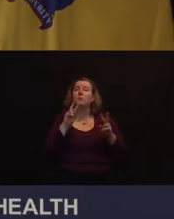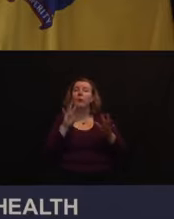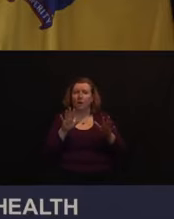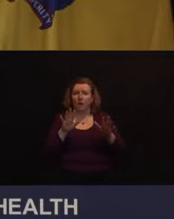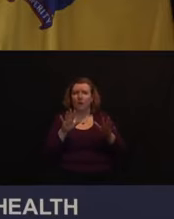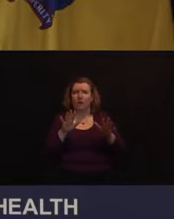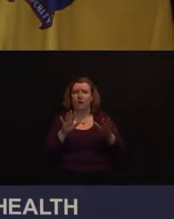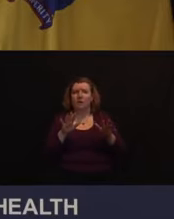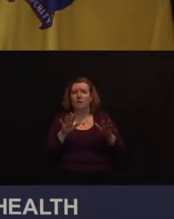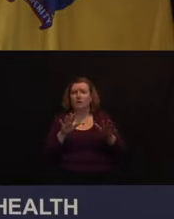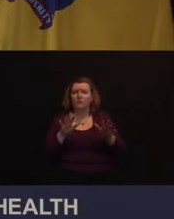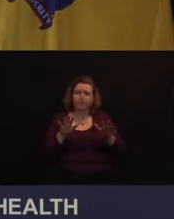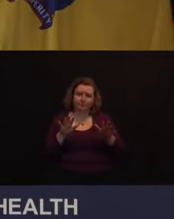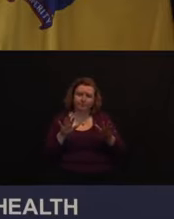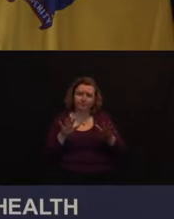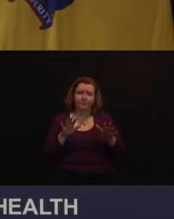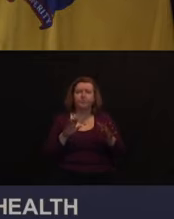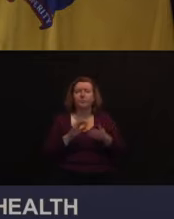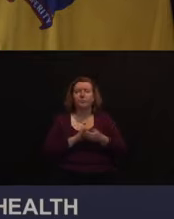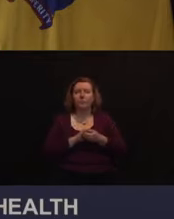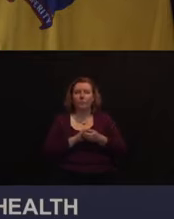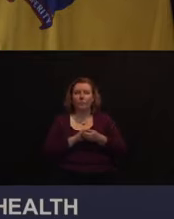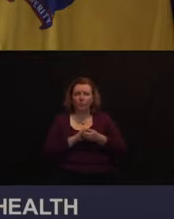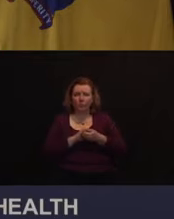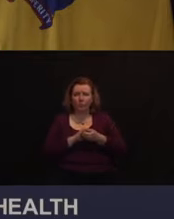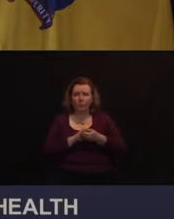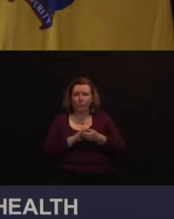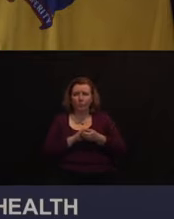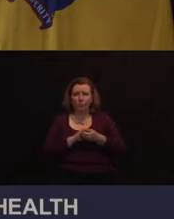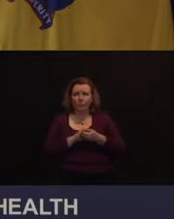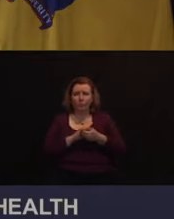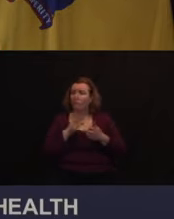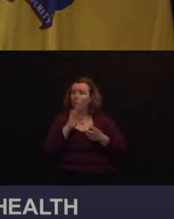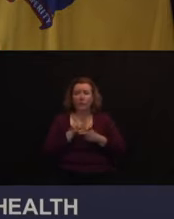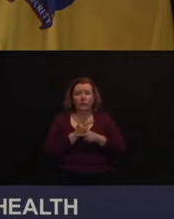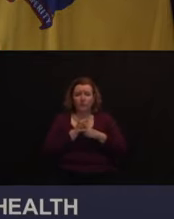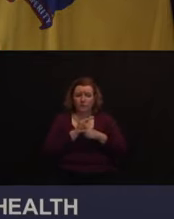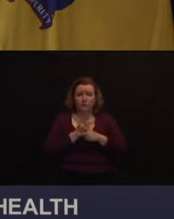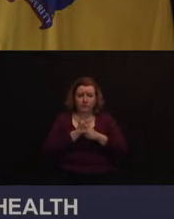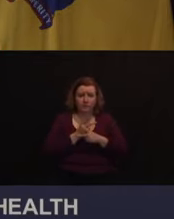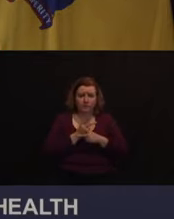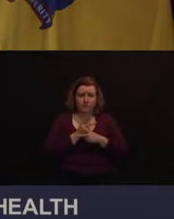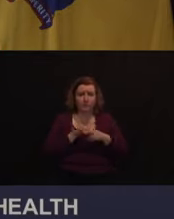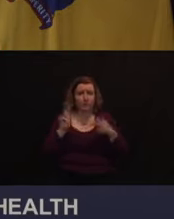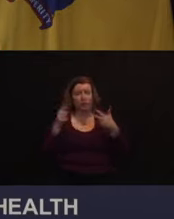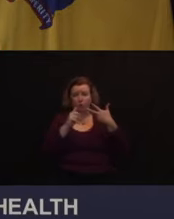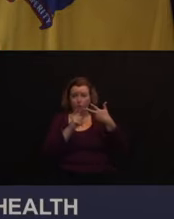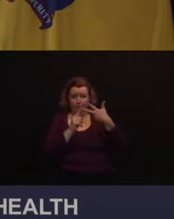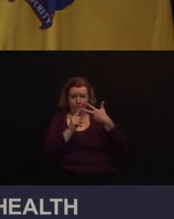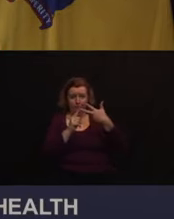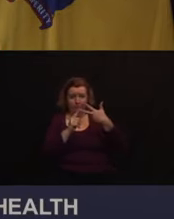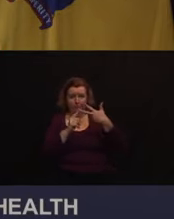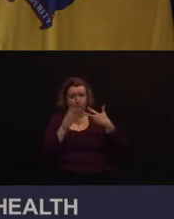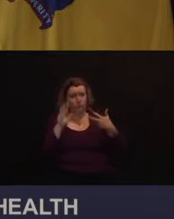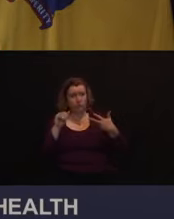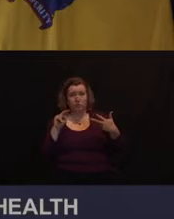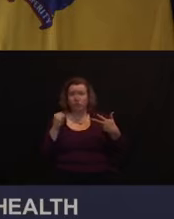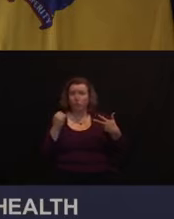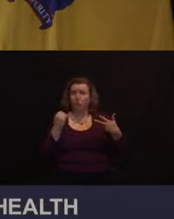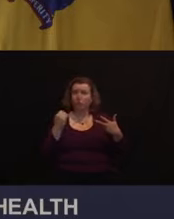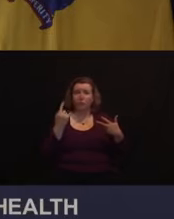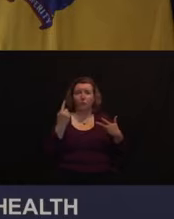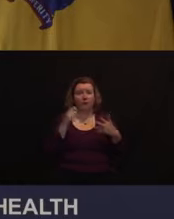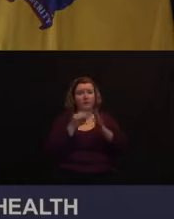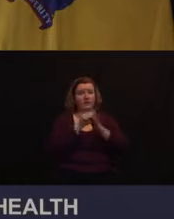in their direction. And then thirdly, I think we're the only state in America that has not